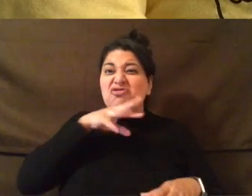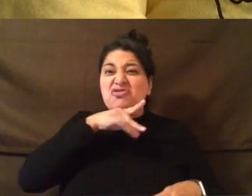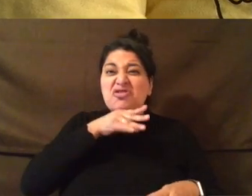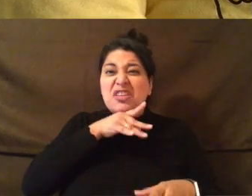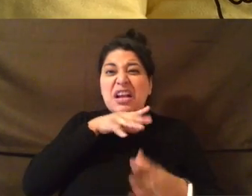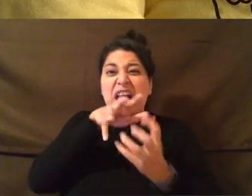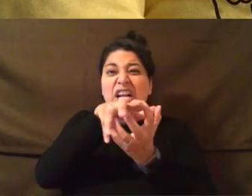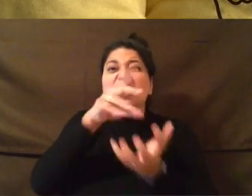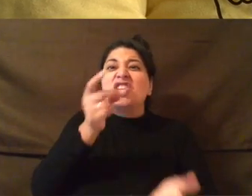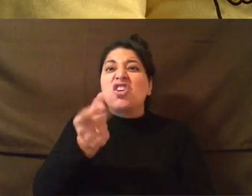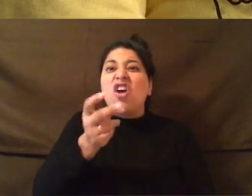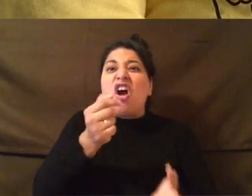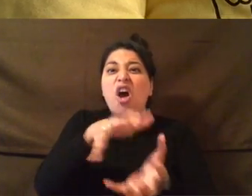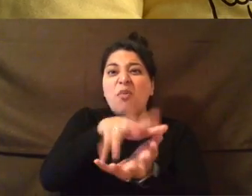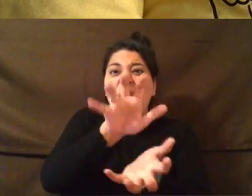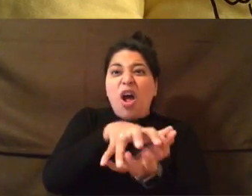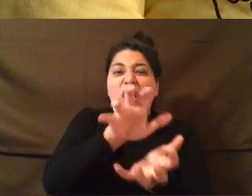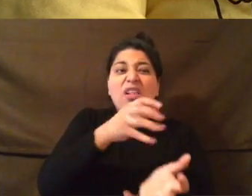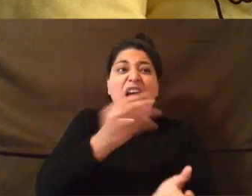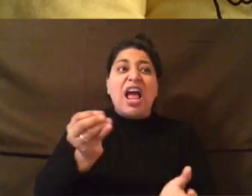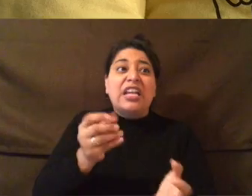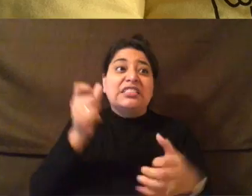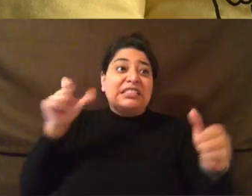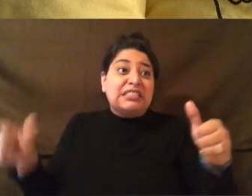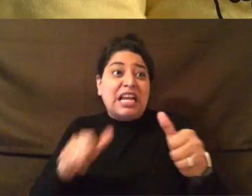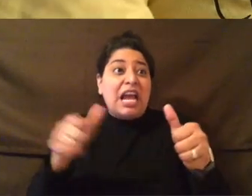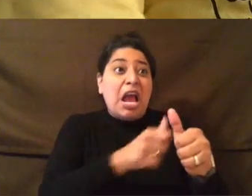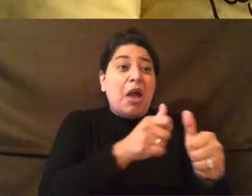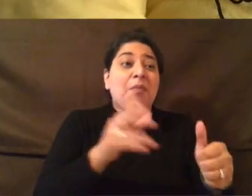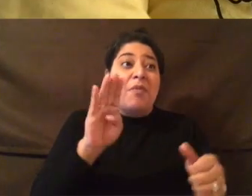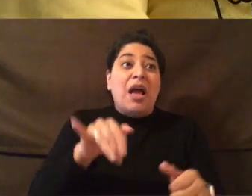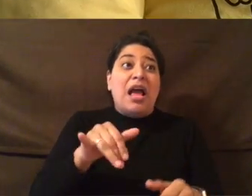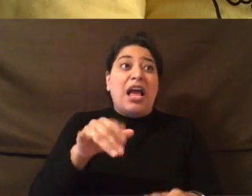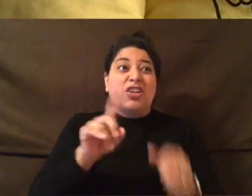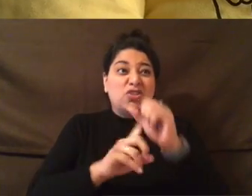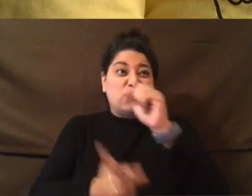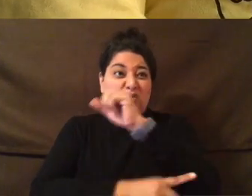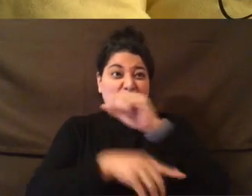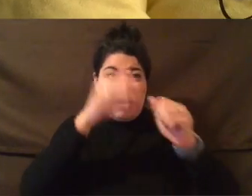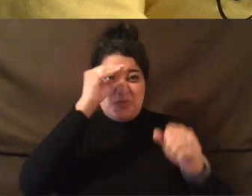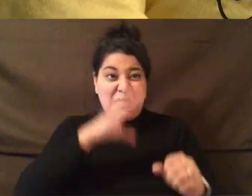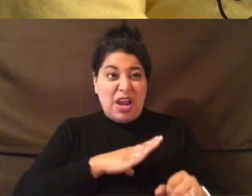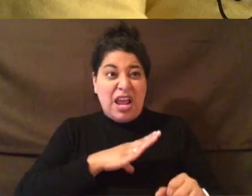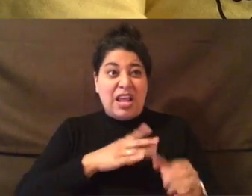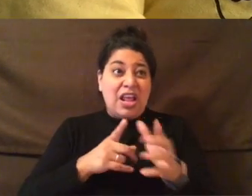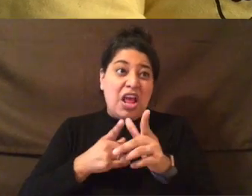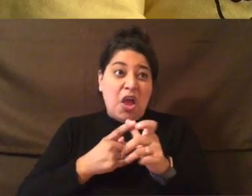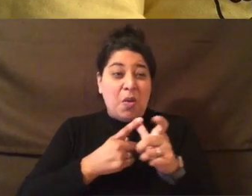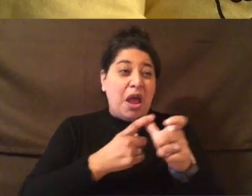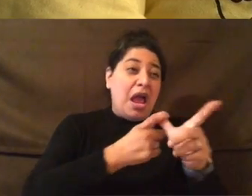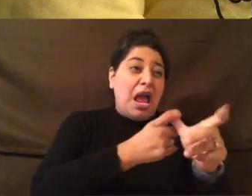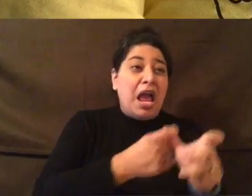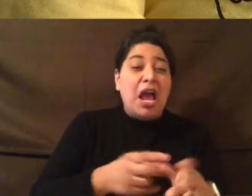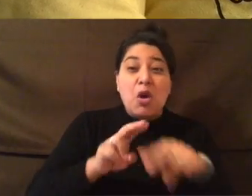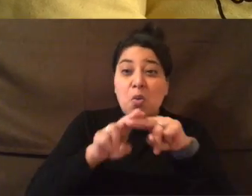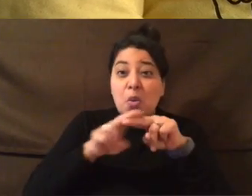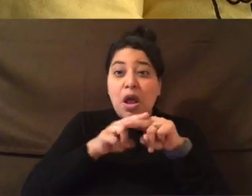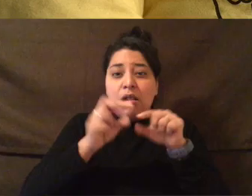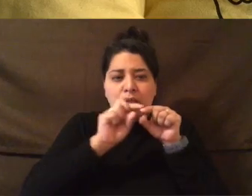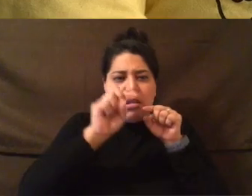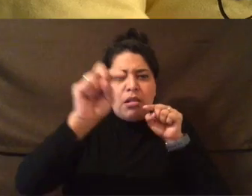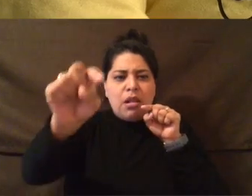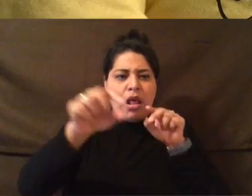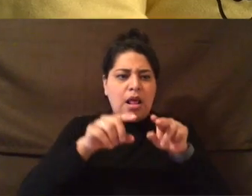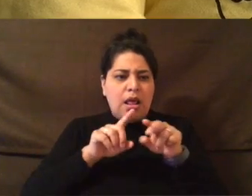in the slobbery mouth of a dog, and being chased by a bad man. But he was happy. The dog ran and ran until they reached a railroad